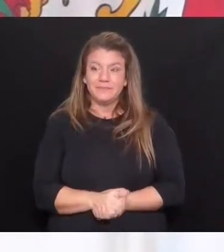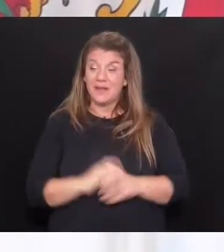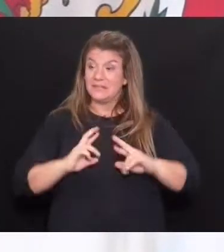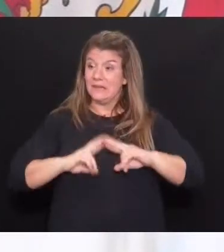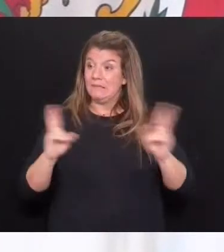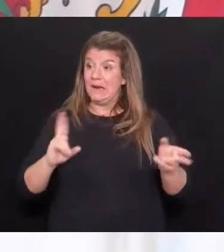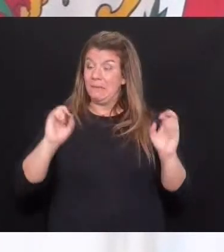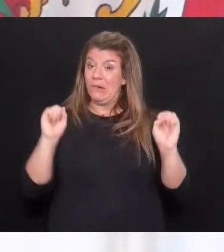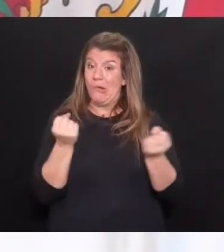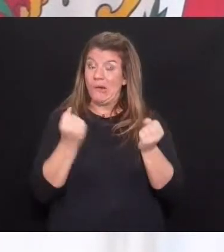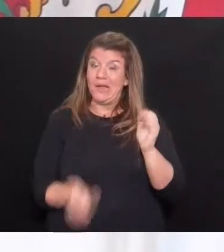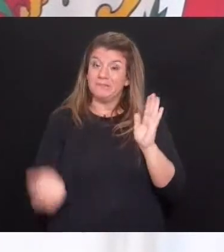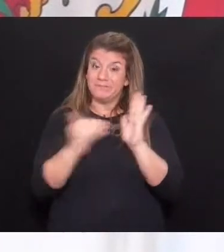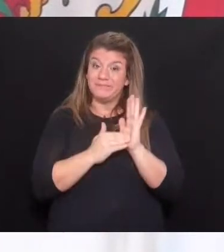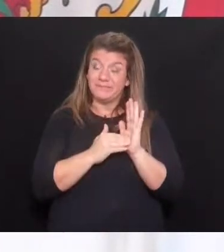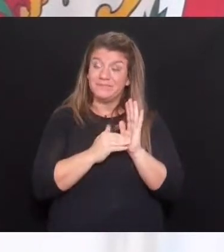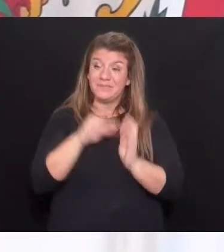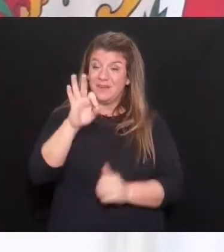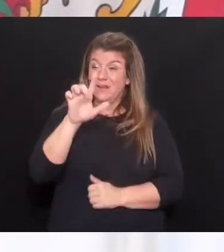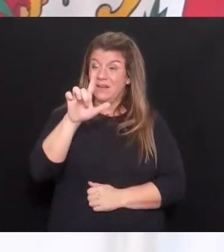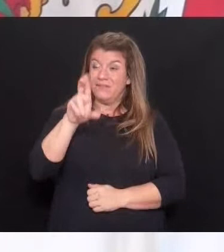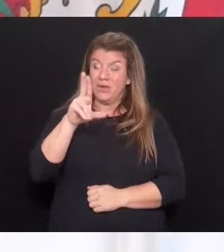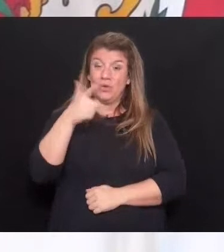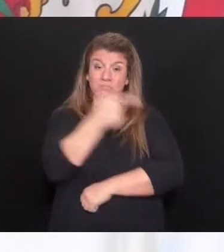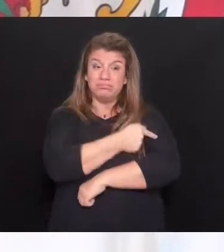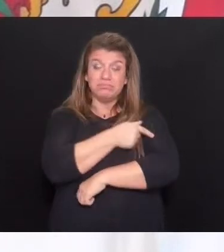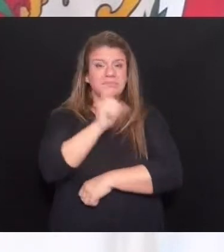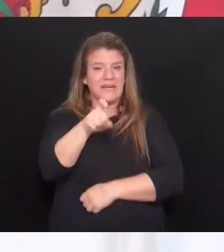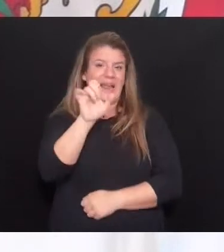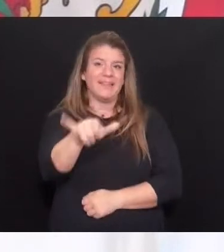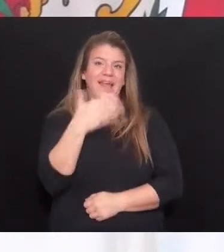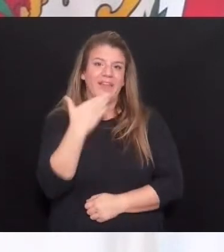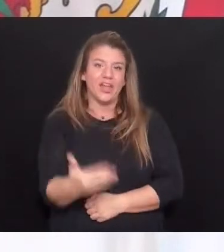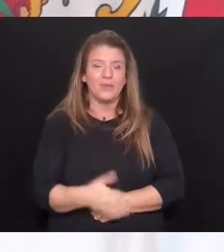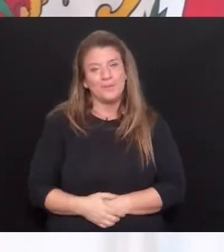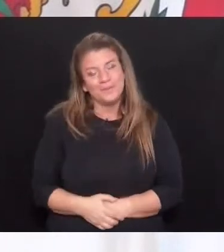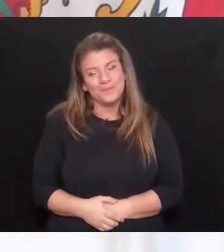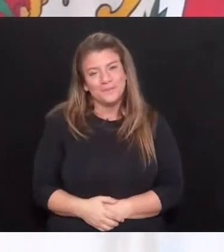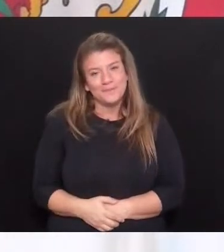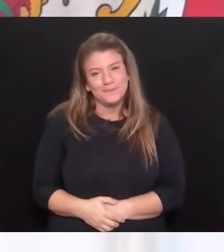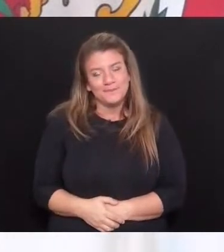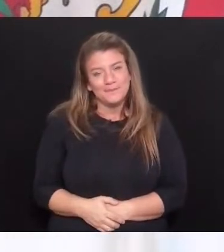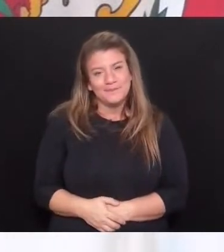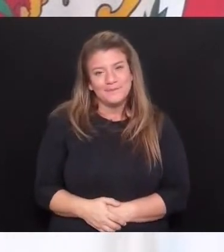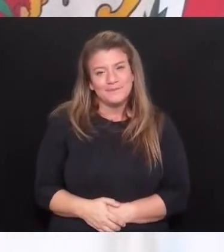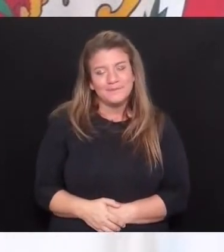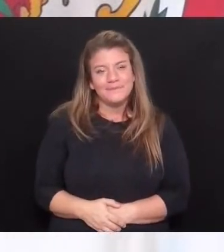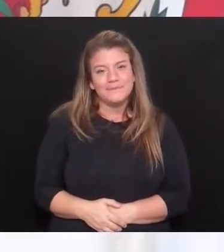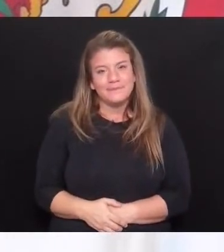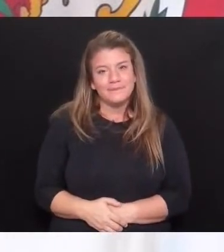to get cold, like I said. Flu season's right on us. Thank you a bunch.